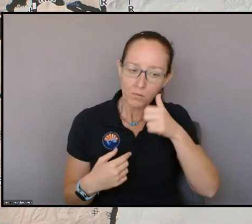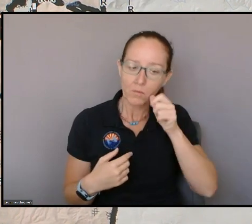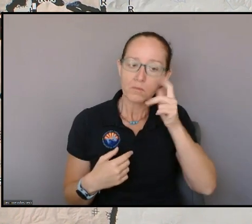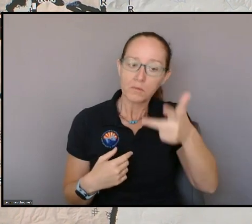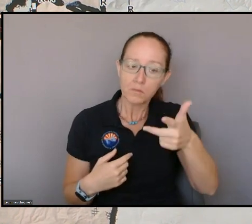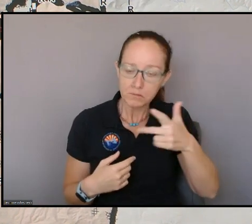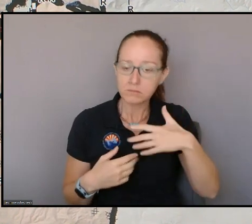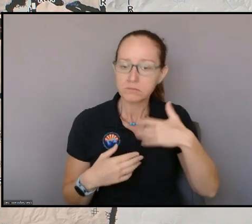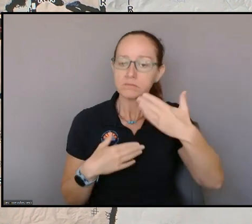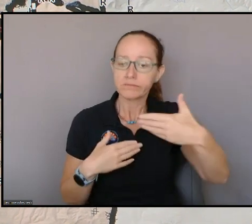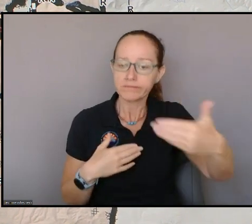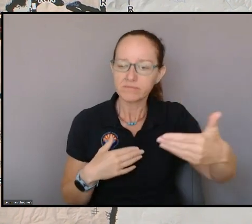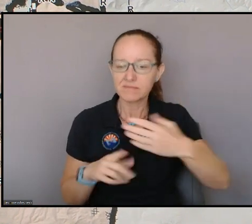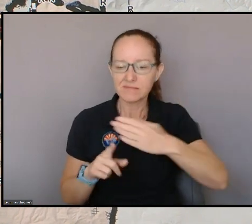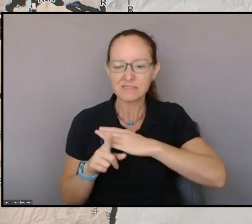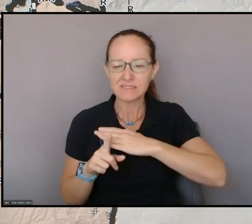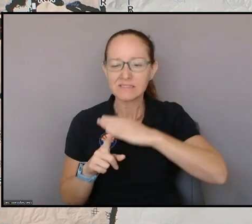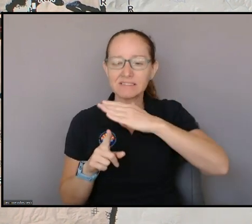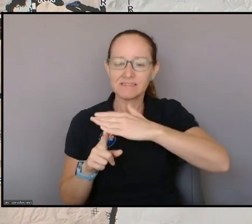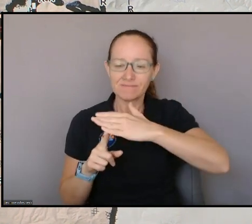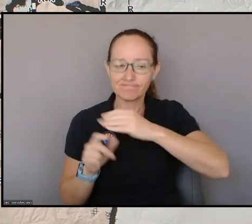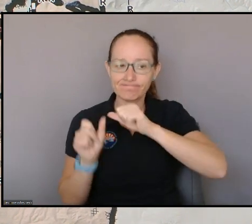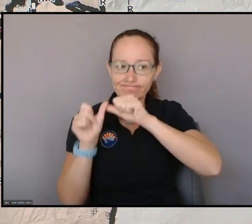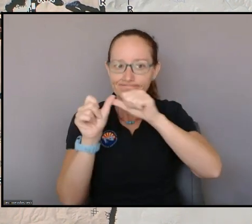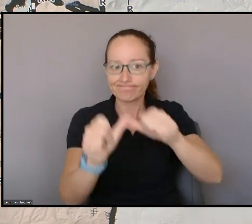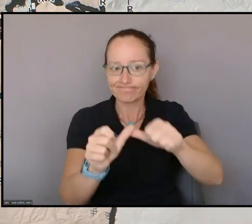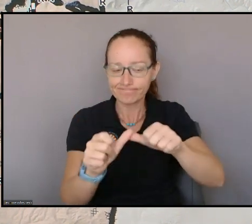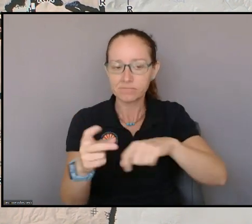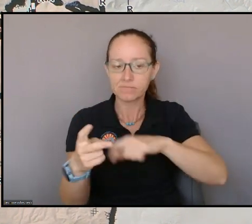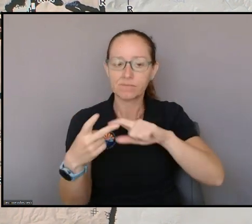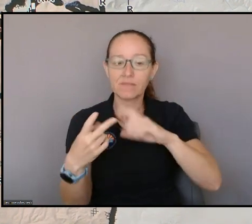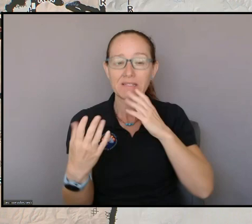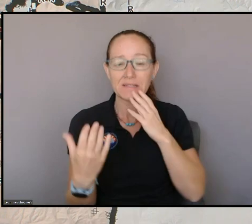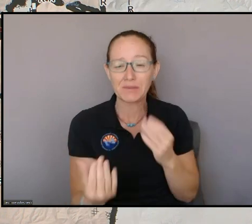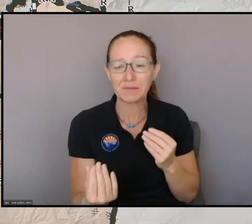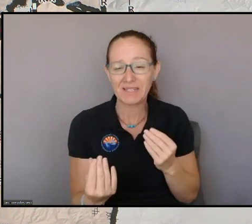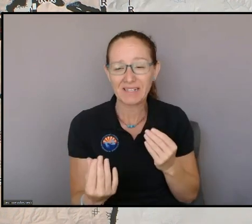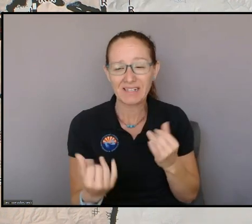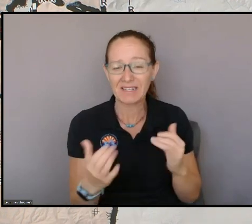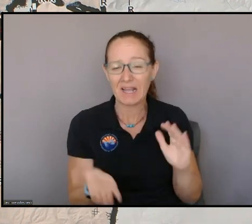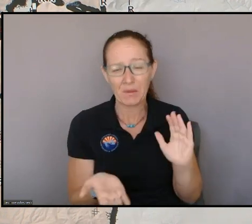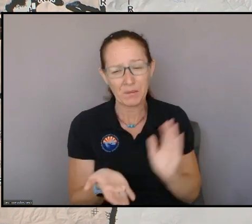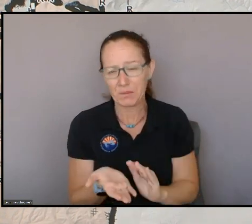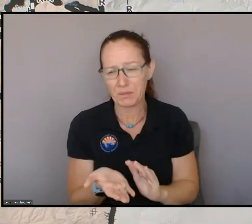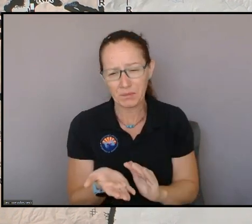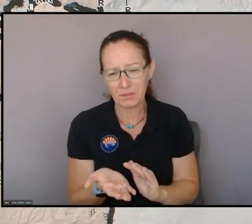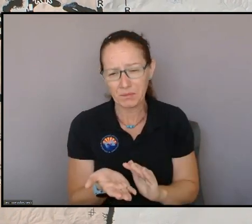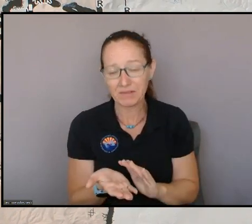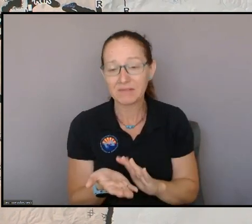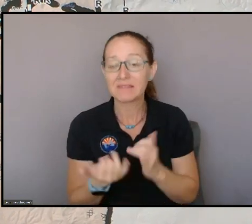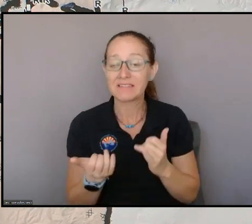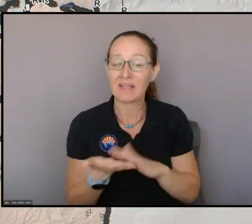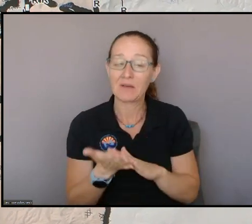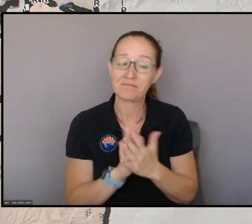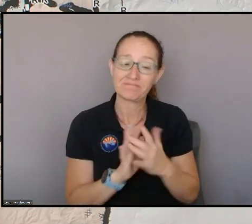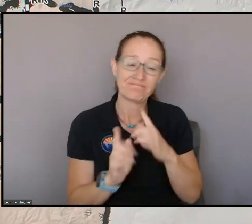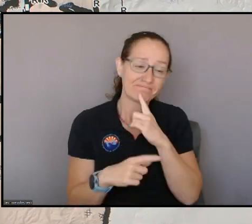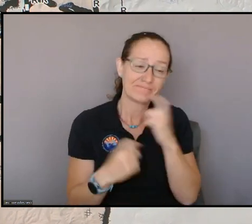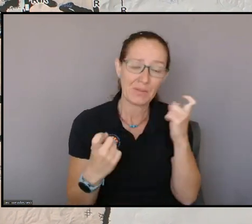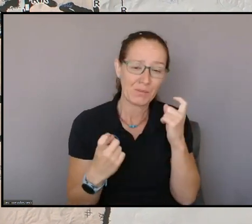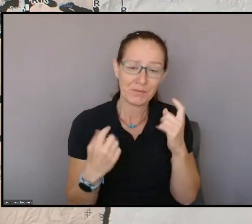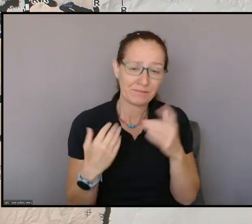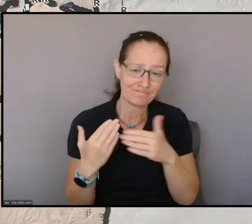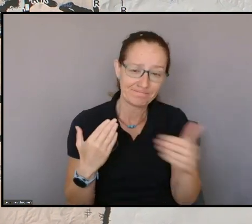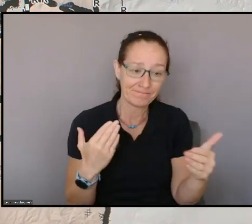and our RHs, we've moved into this drying trend where our RHs are really, really low. And that's significant to us for fire behavior purposes because it allows the